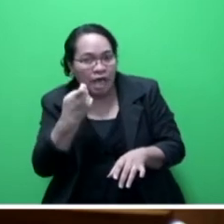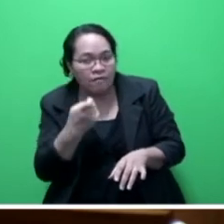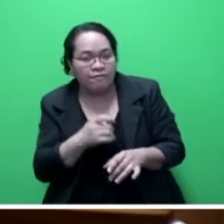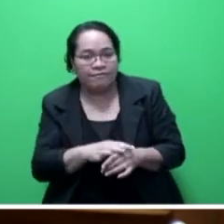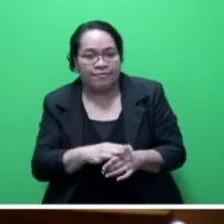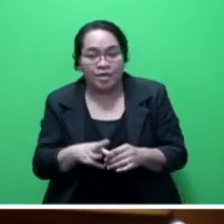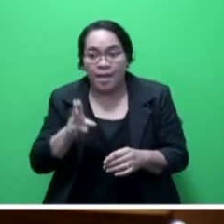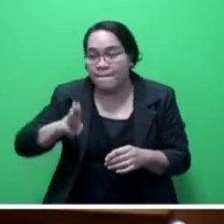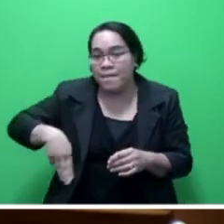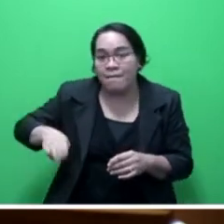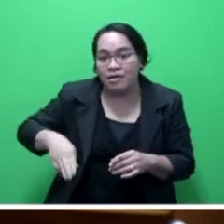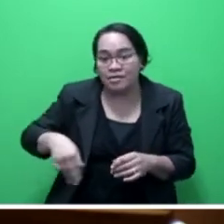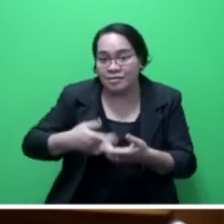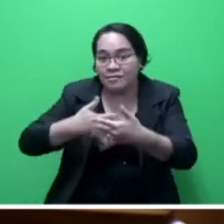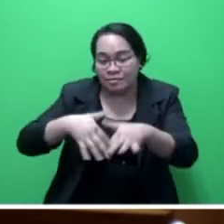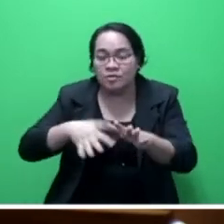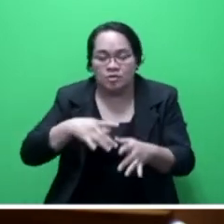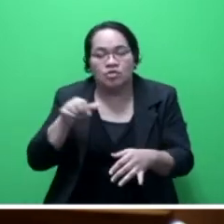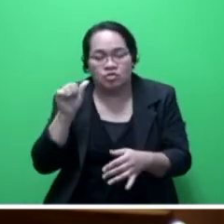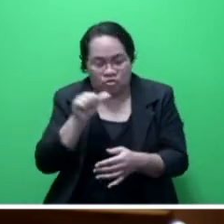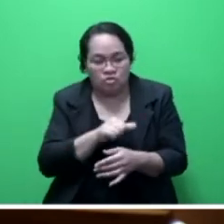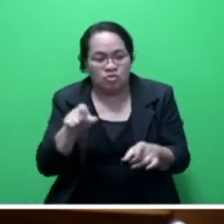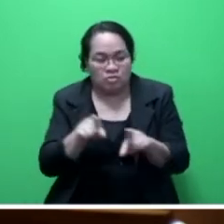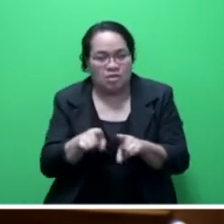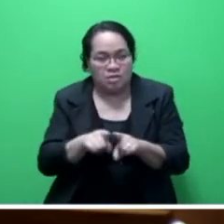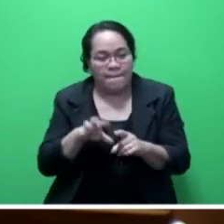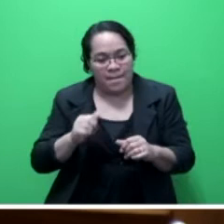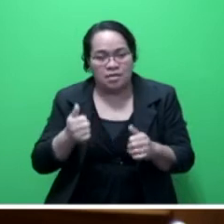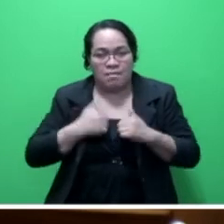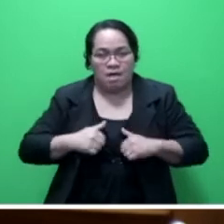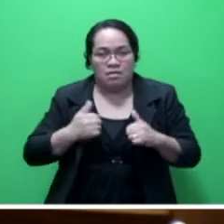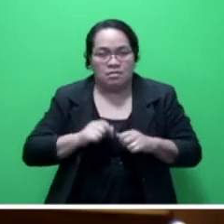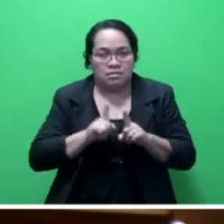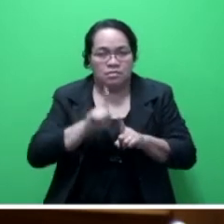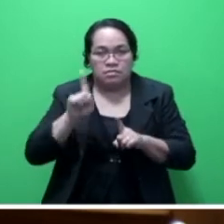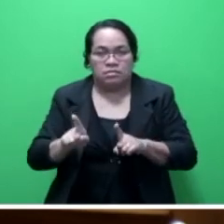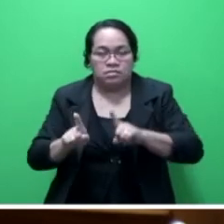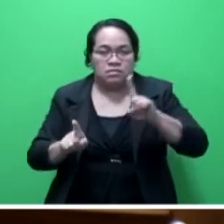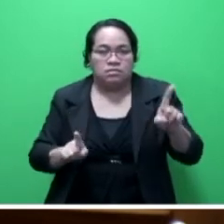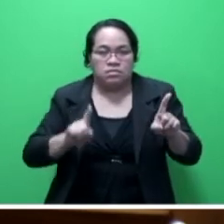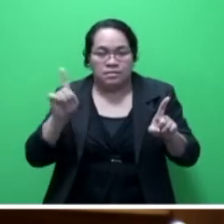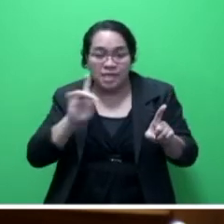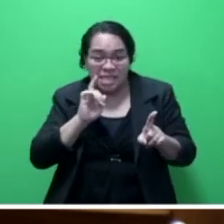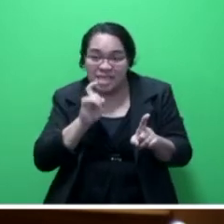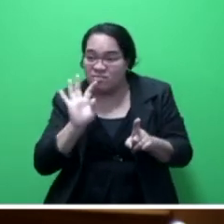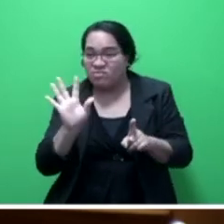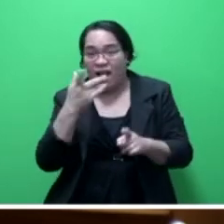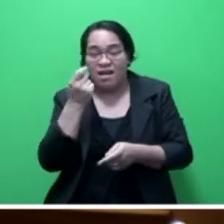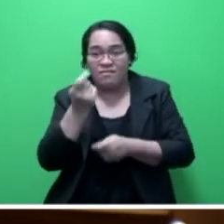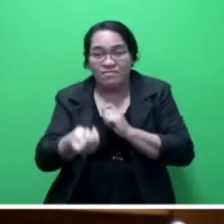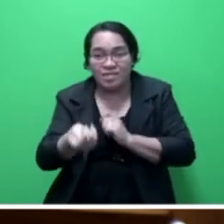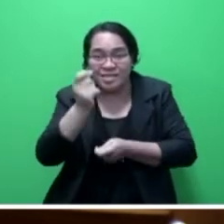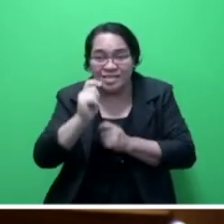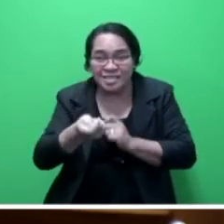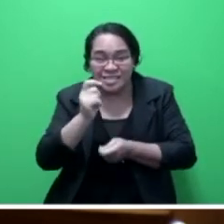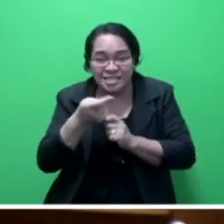Members of the public collecting freight also to collect from this point, practicing physical distancing. For any fishing-related activities, sir, whether subsistence